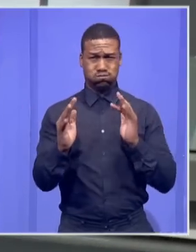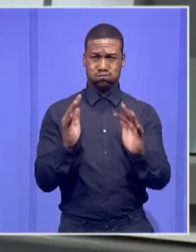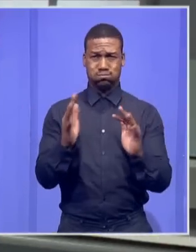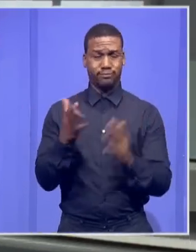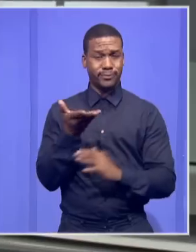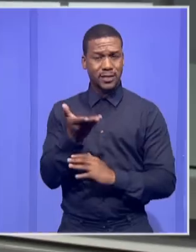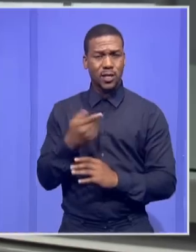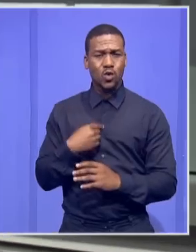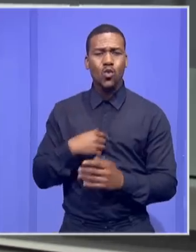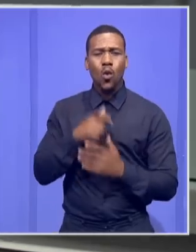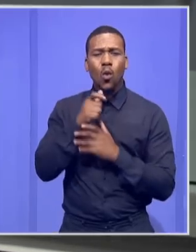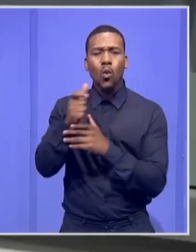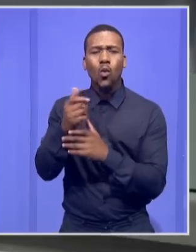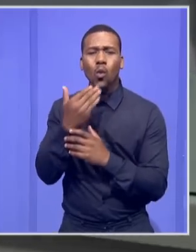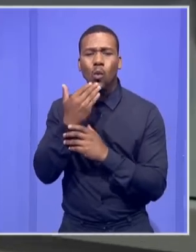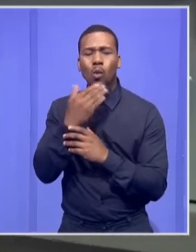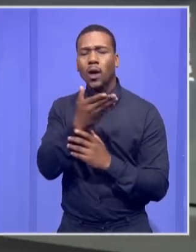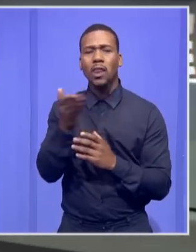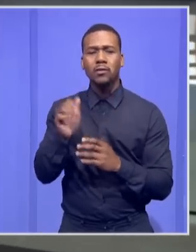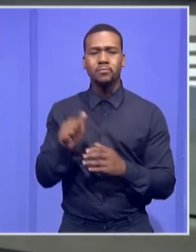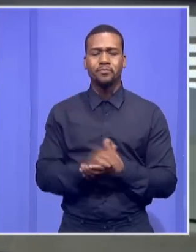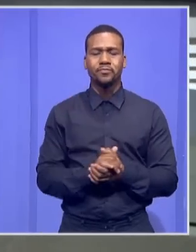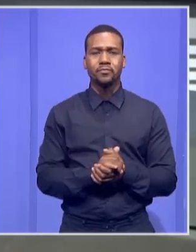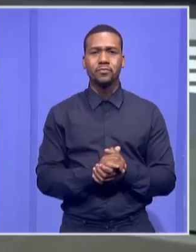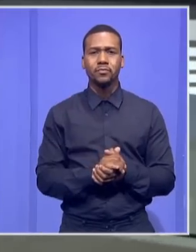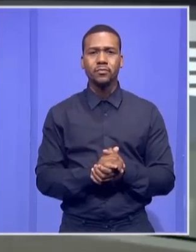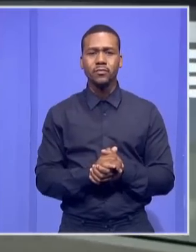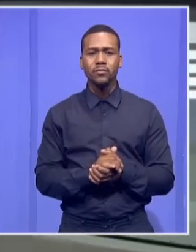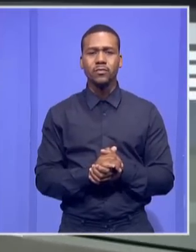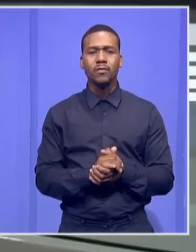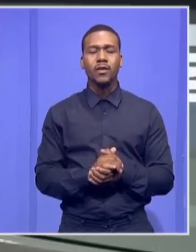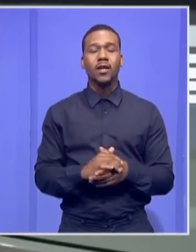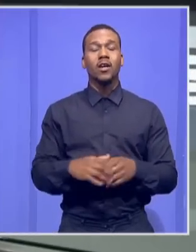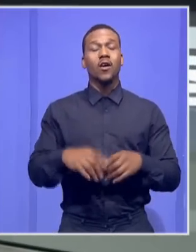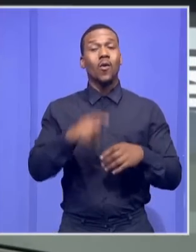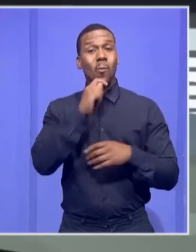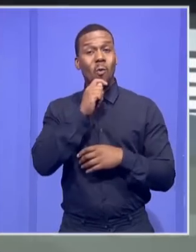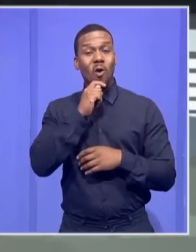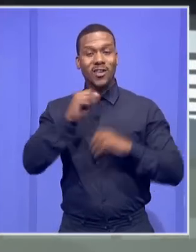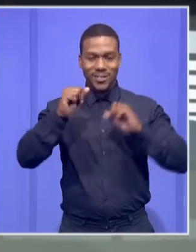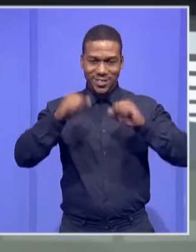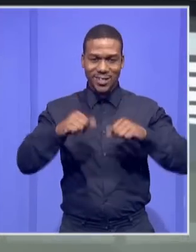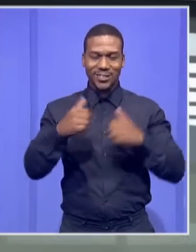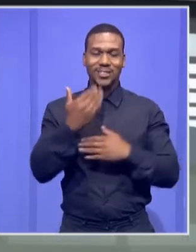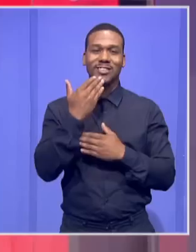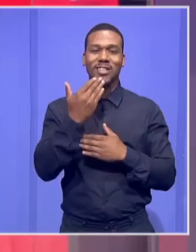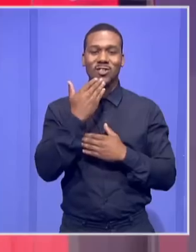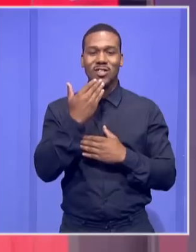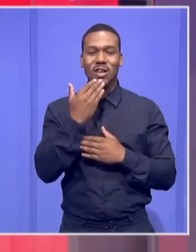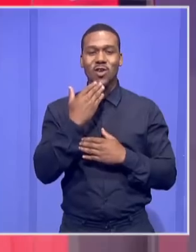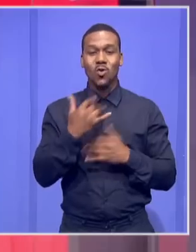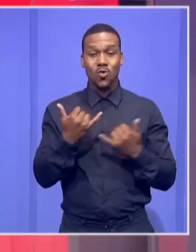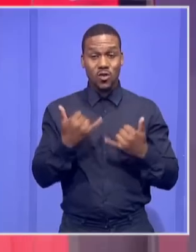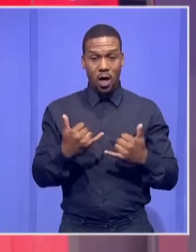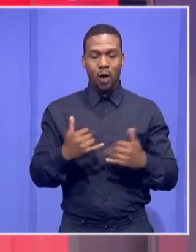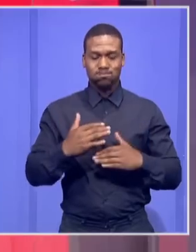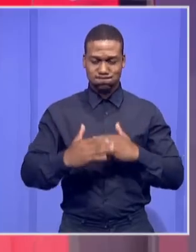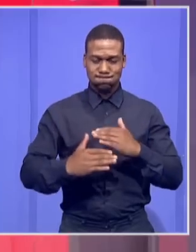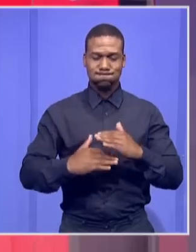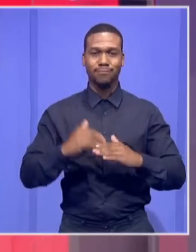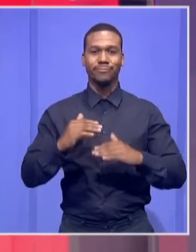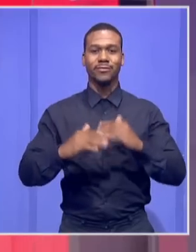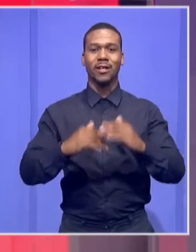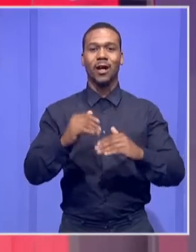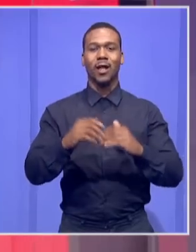morning? Well, good morning, Criselda, and thank you so much. Yes, it is the build-up to the coronation that's taking place this